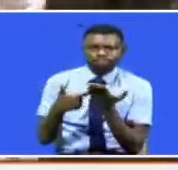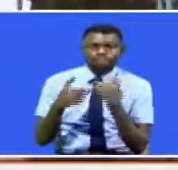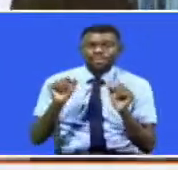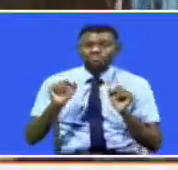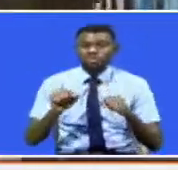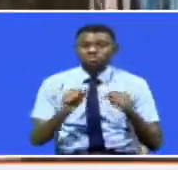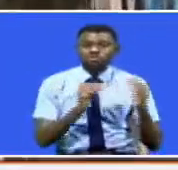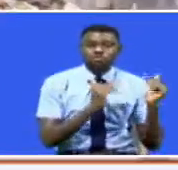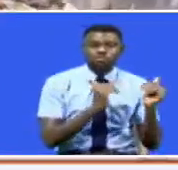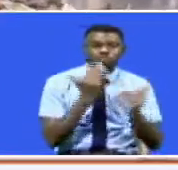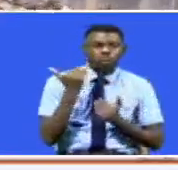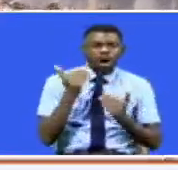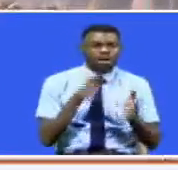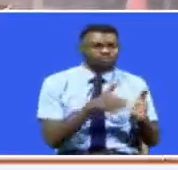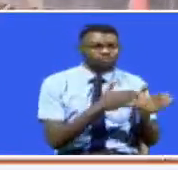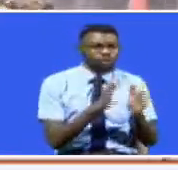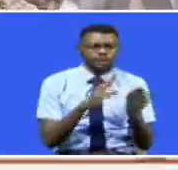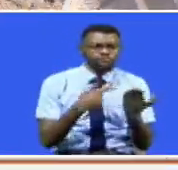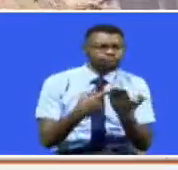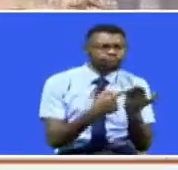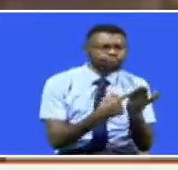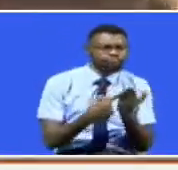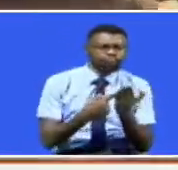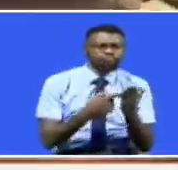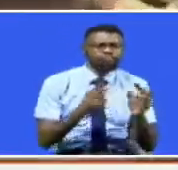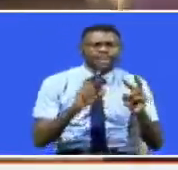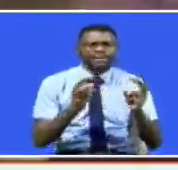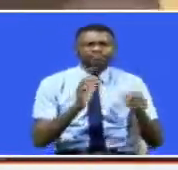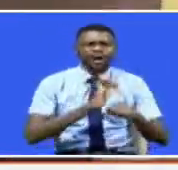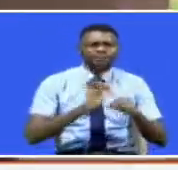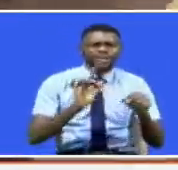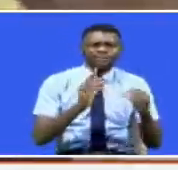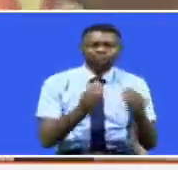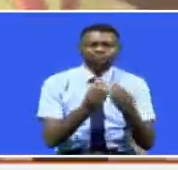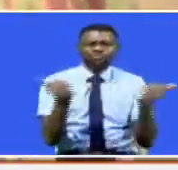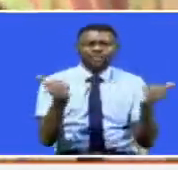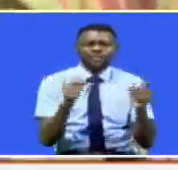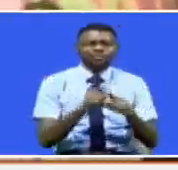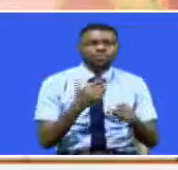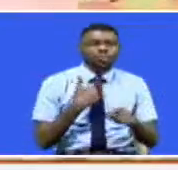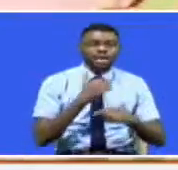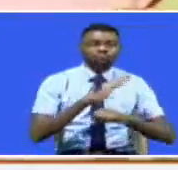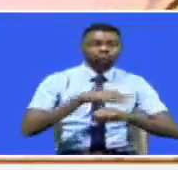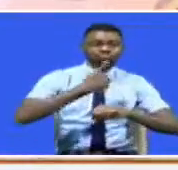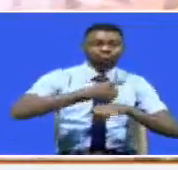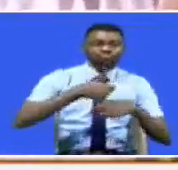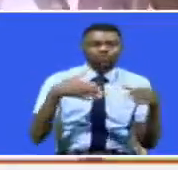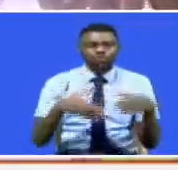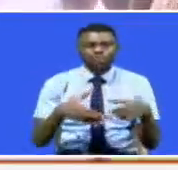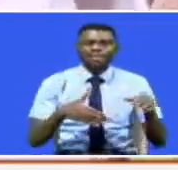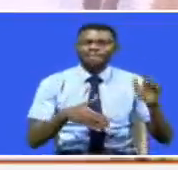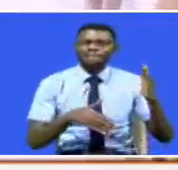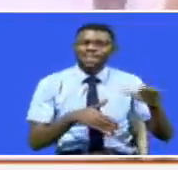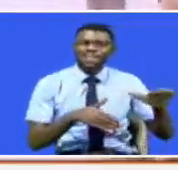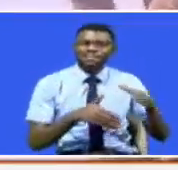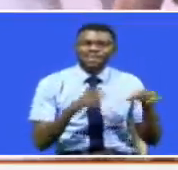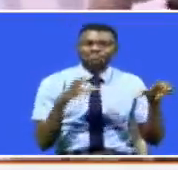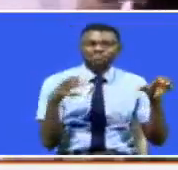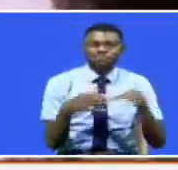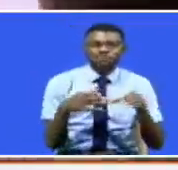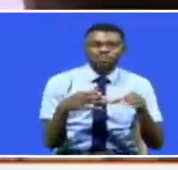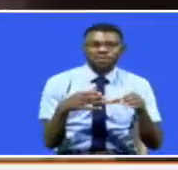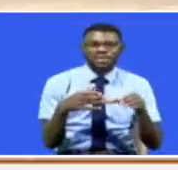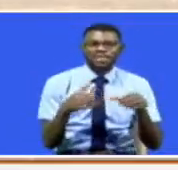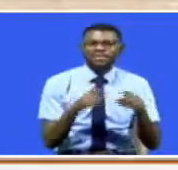opportunity to address issues affecting them, calling for an immediate revival of the bipartisan talks and emphasize the importance of making it